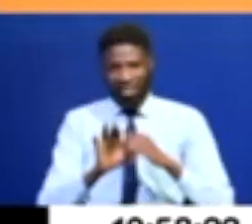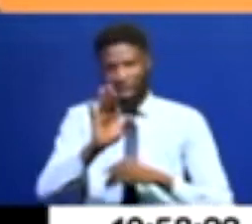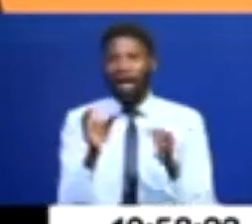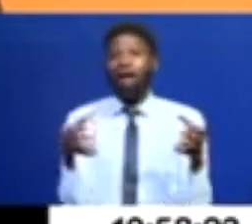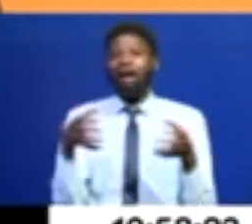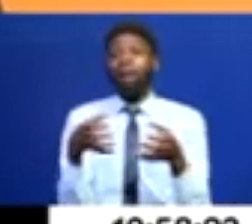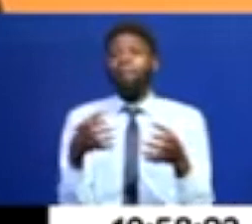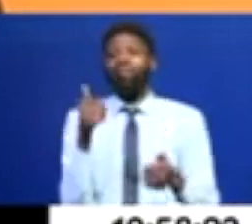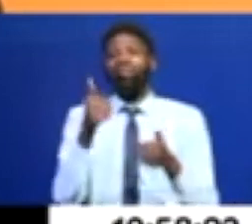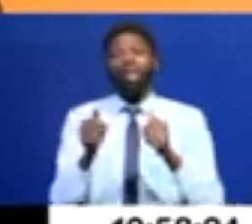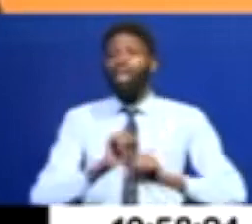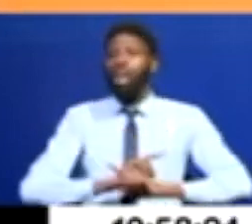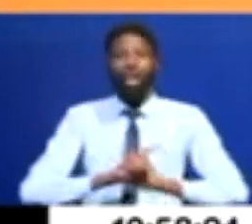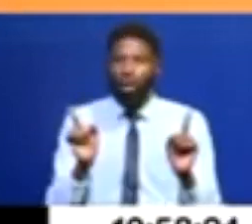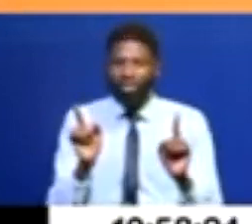have not